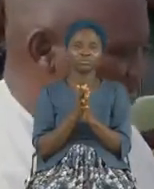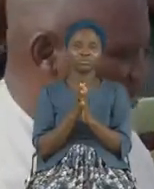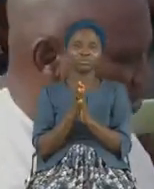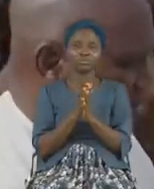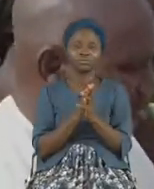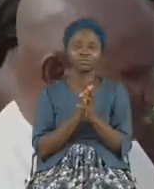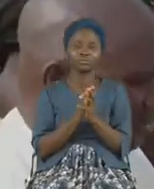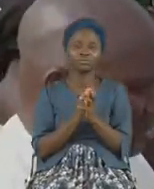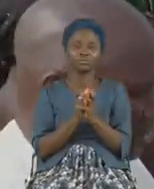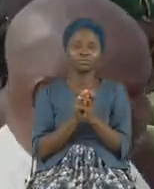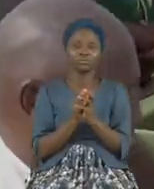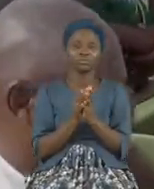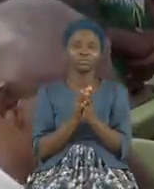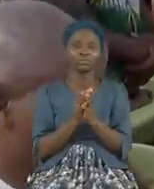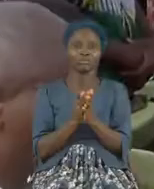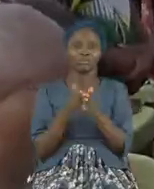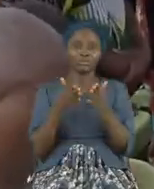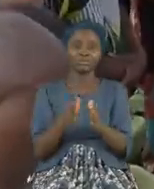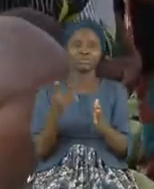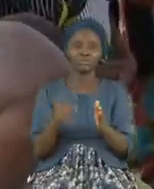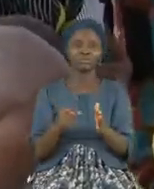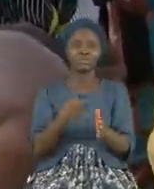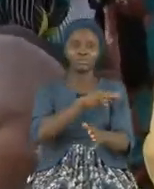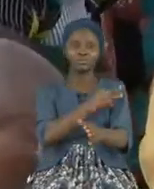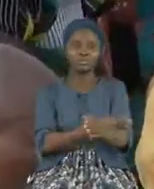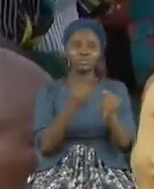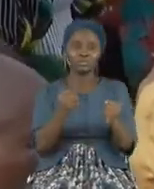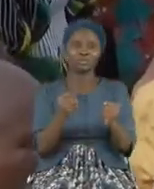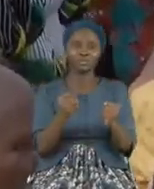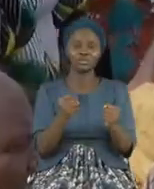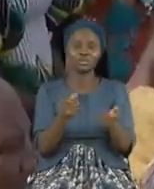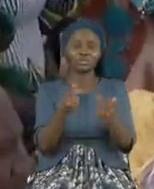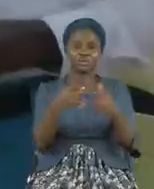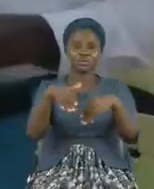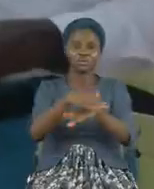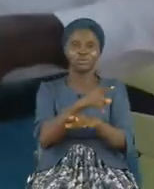That mighty strength take hold of you.